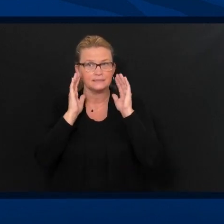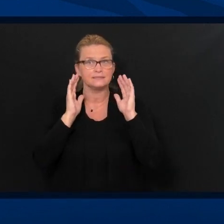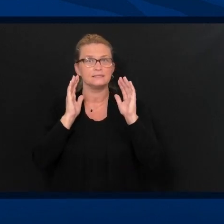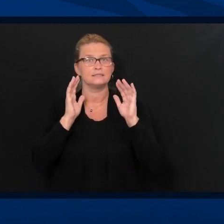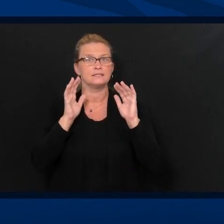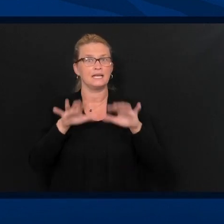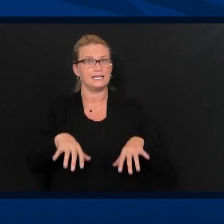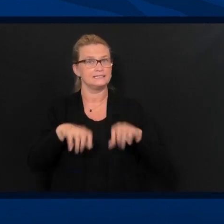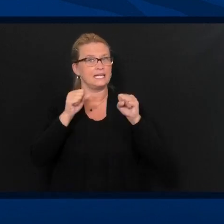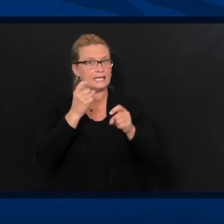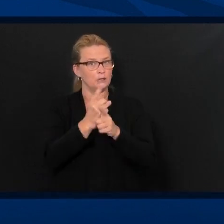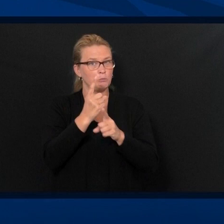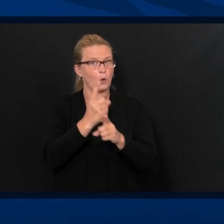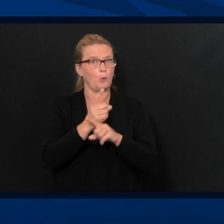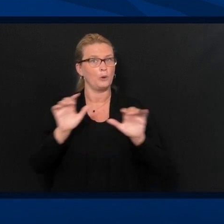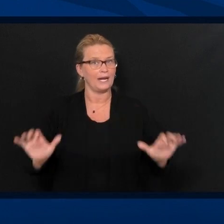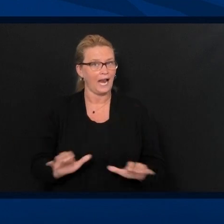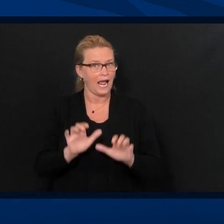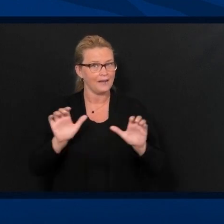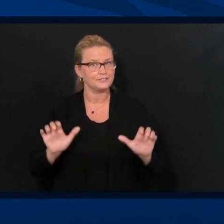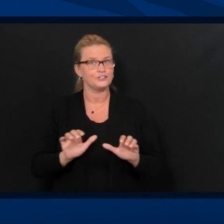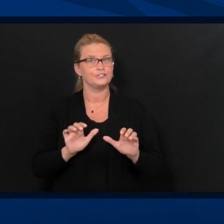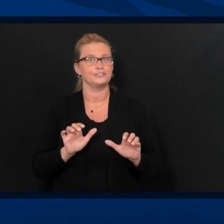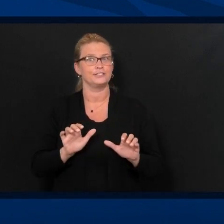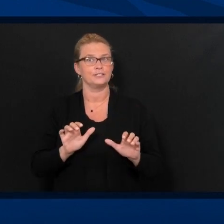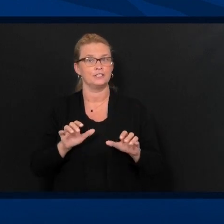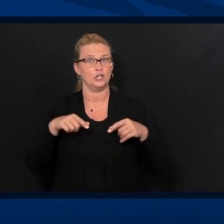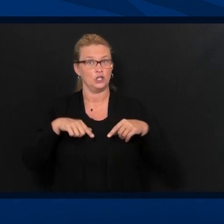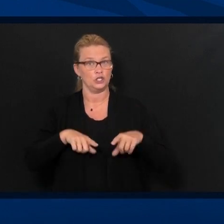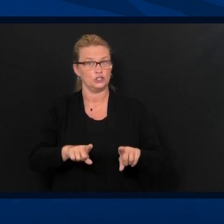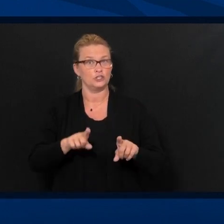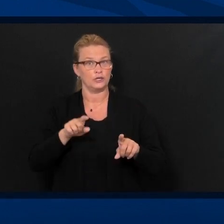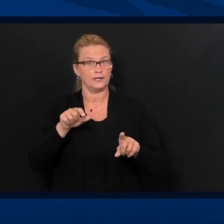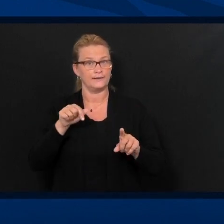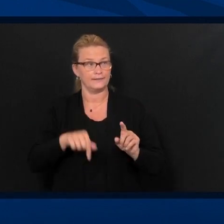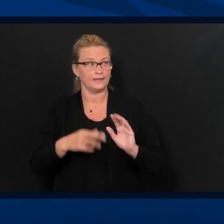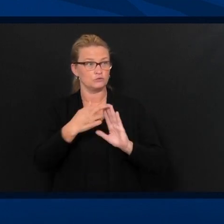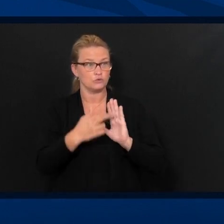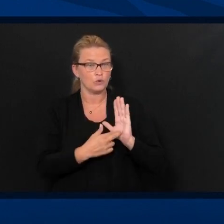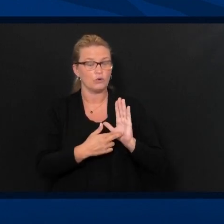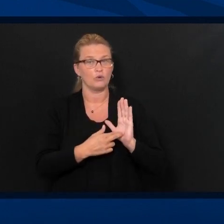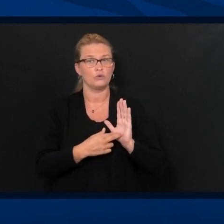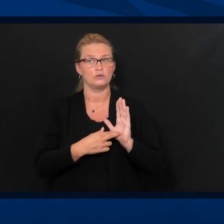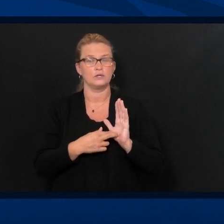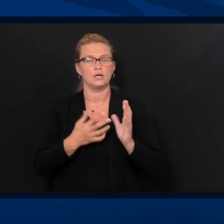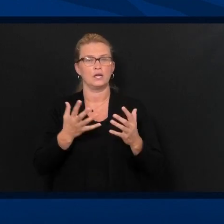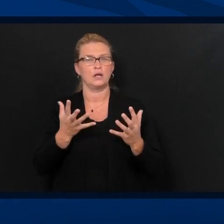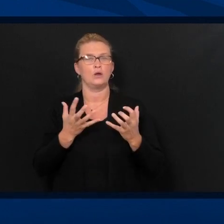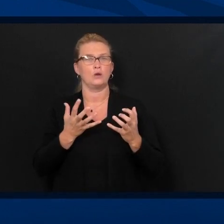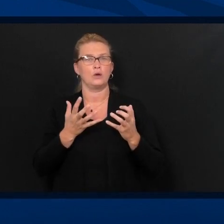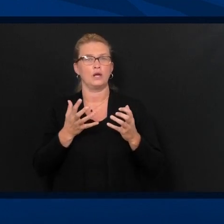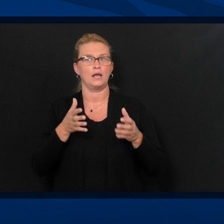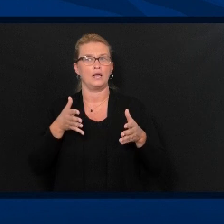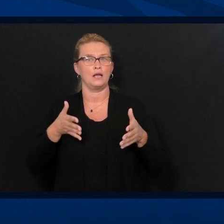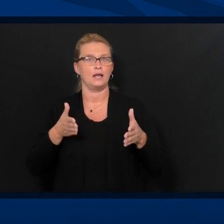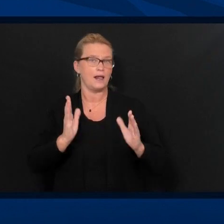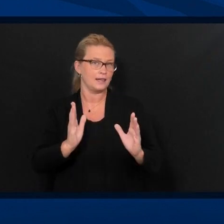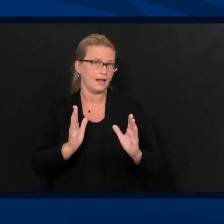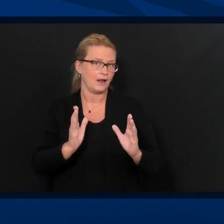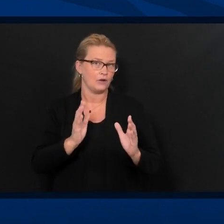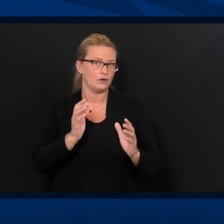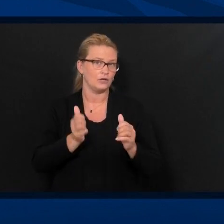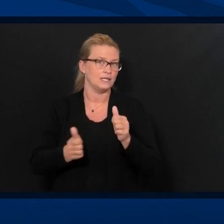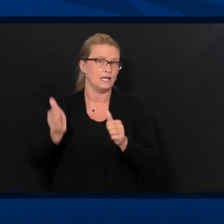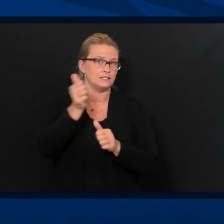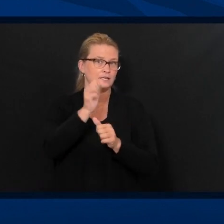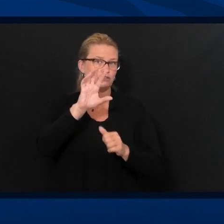taking appropriate actions, even more appropriate actions than is in the rule. And so I just wanted to allow Secretary Crouch